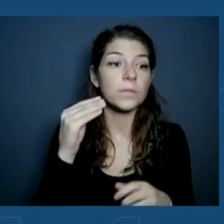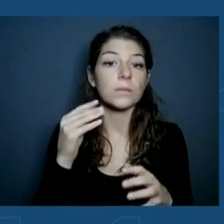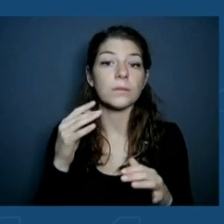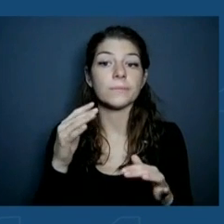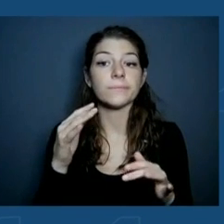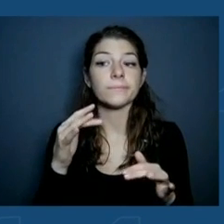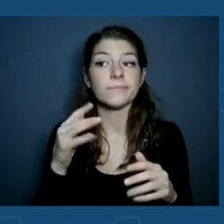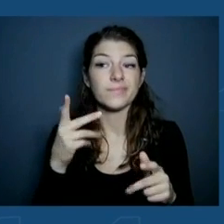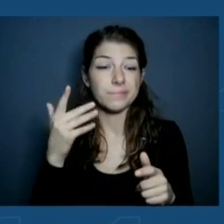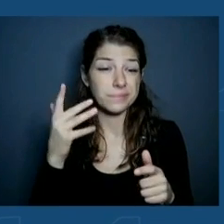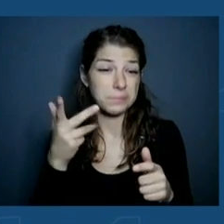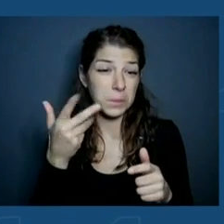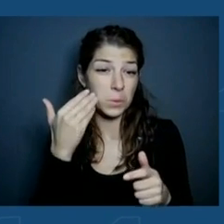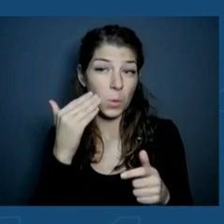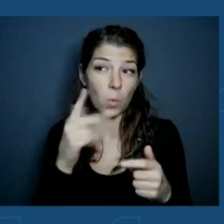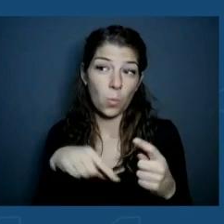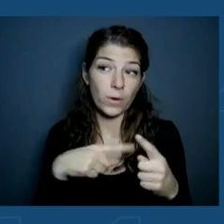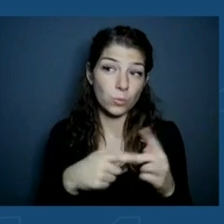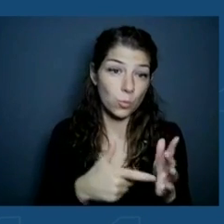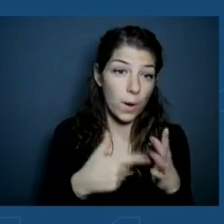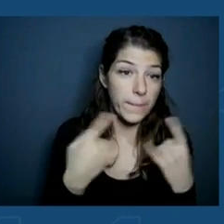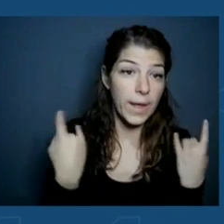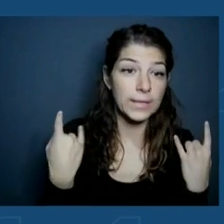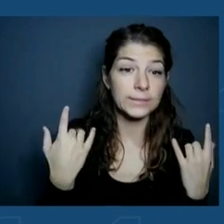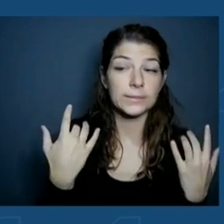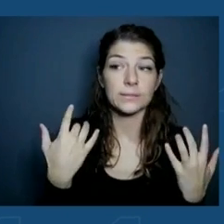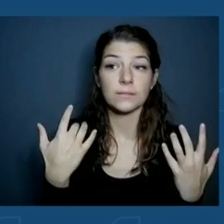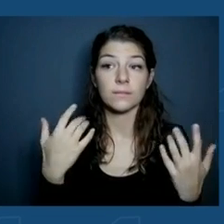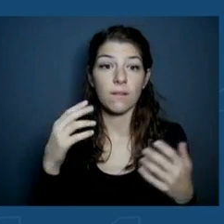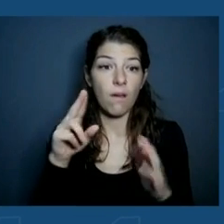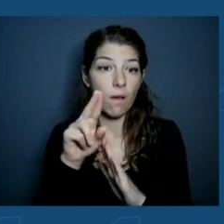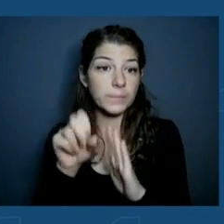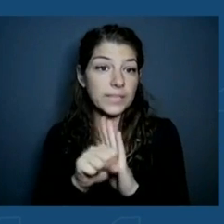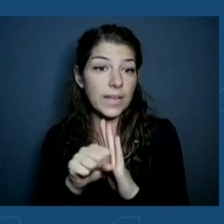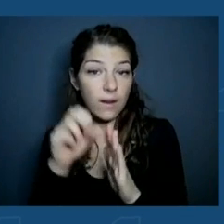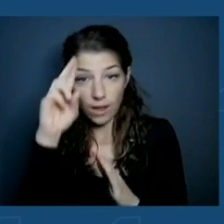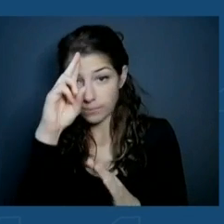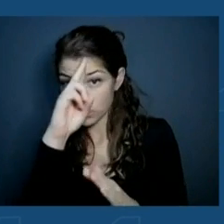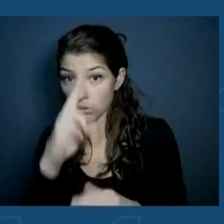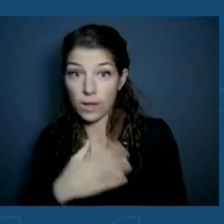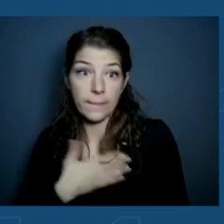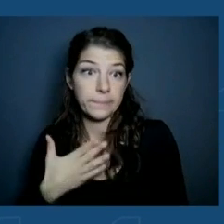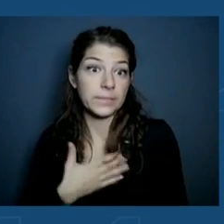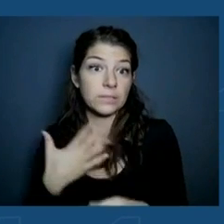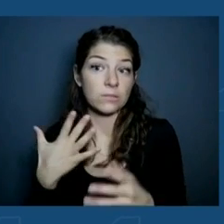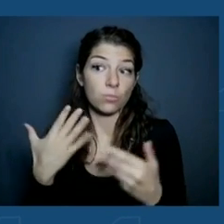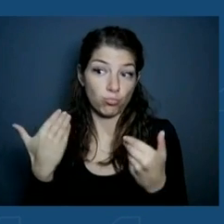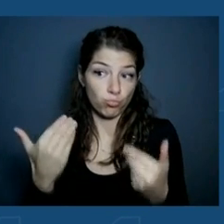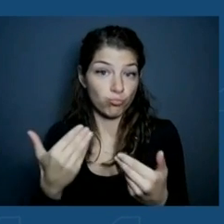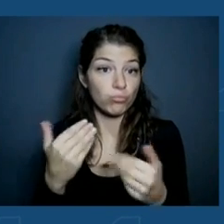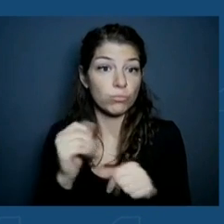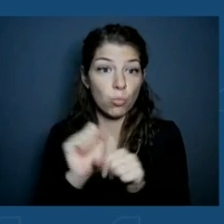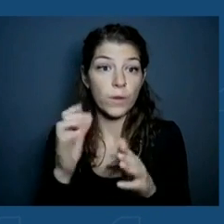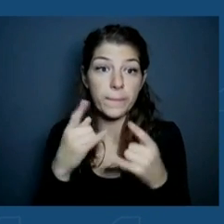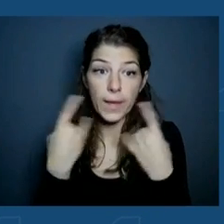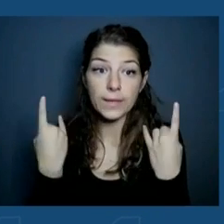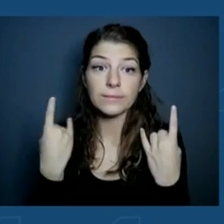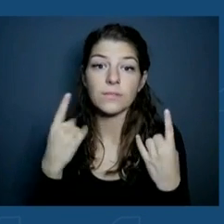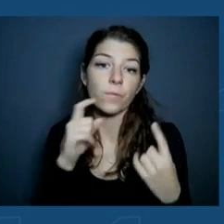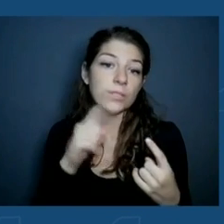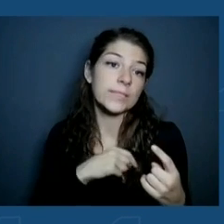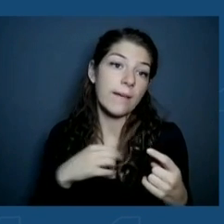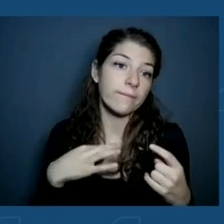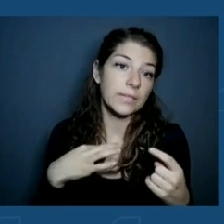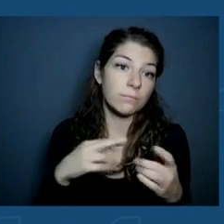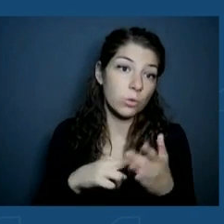know when to require masks. You know, I was pleased upstate hospitals a couple weeks ago put masks on with their employees. They had to do that for staffing purposes. You